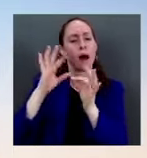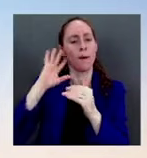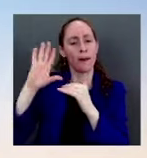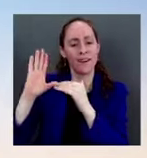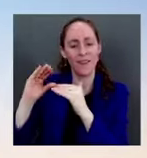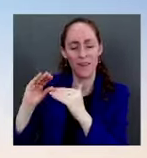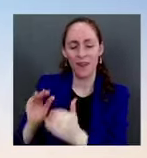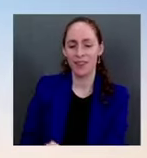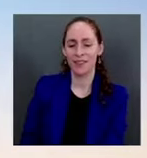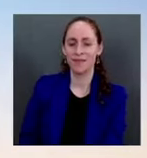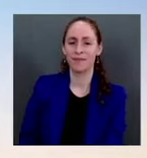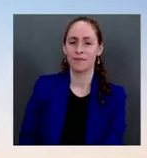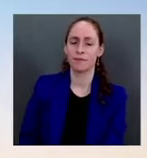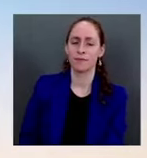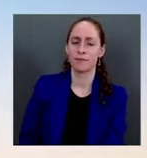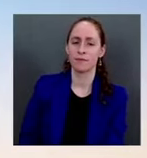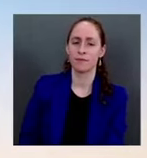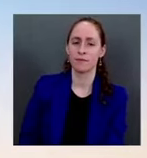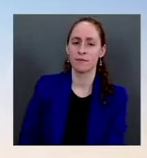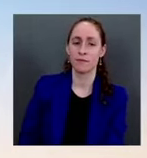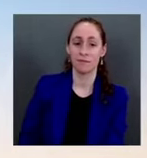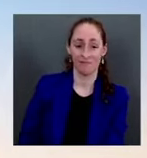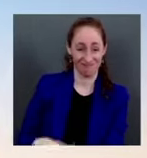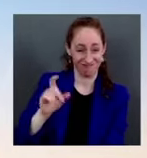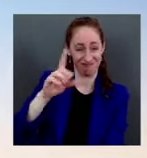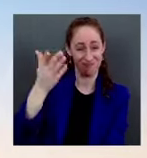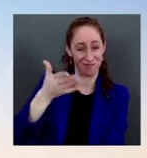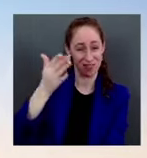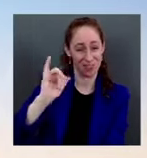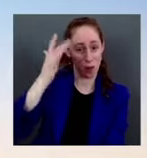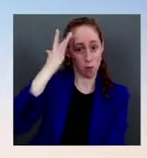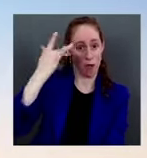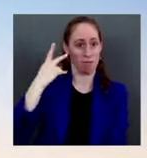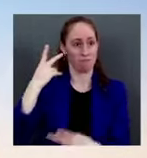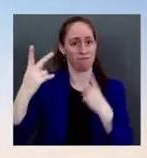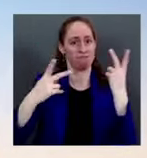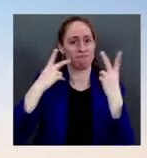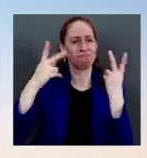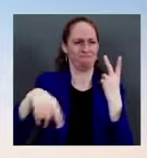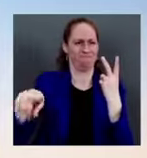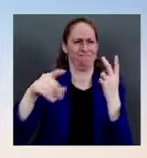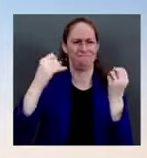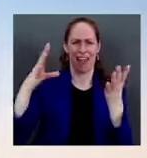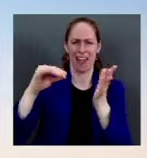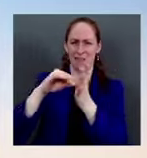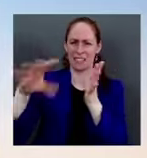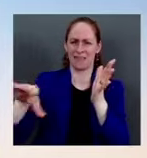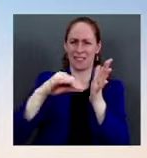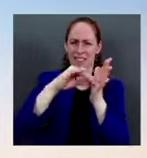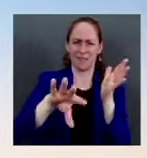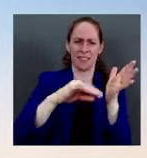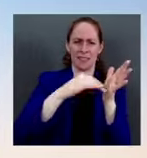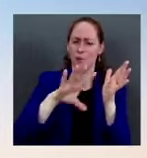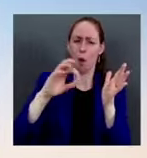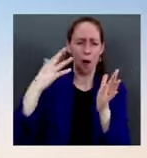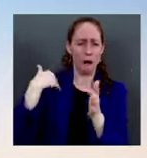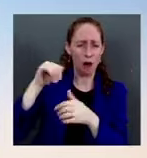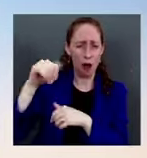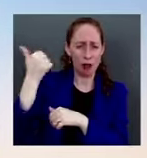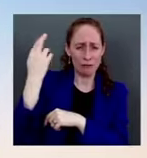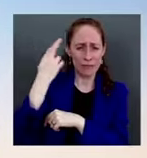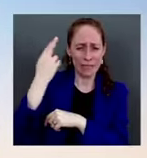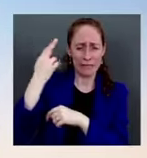economy that you still have to deal with to bring inflation down? Well, there are a number of areas of different industries that we have seen price increases,